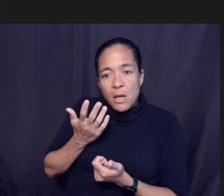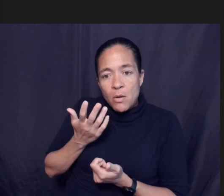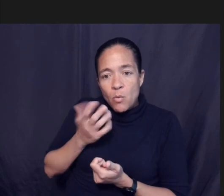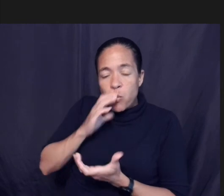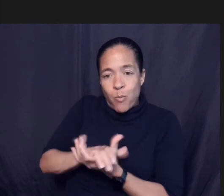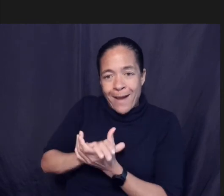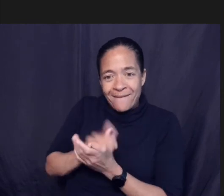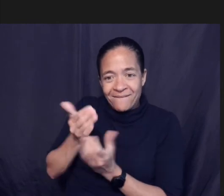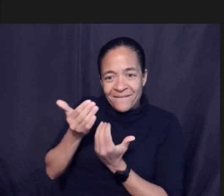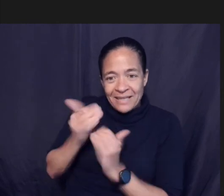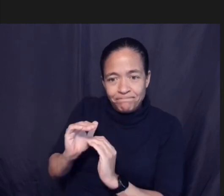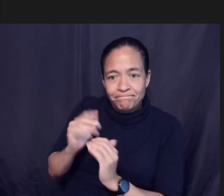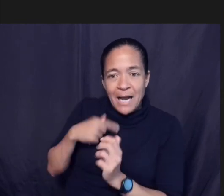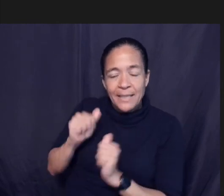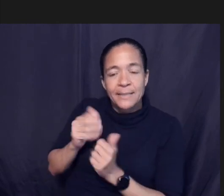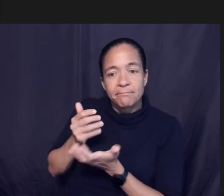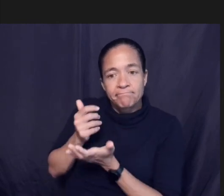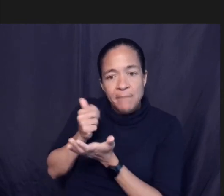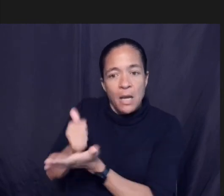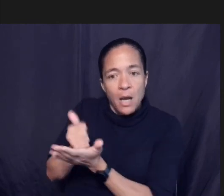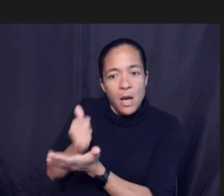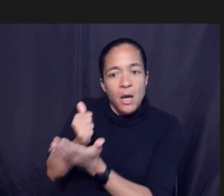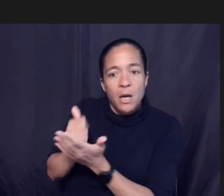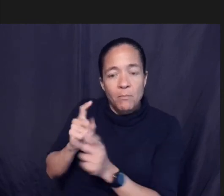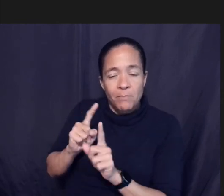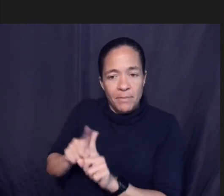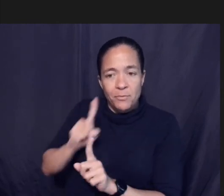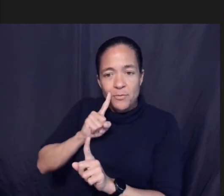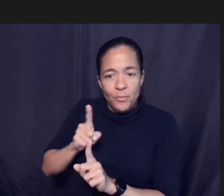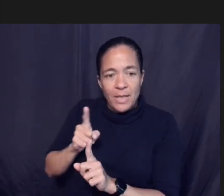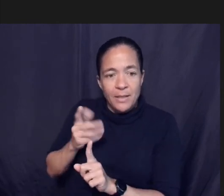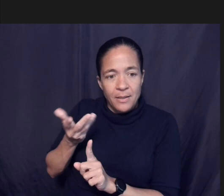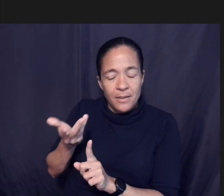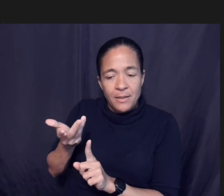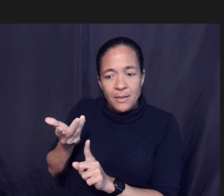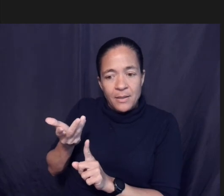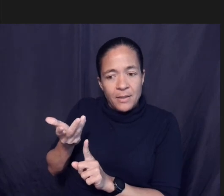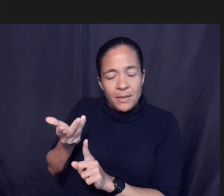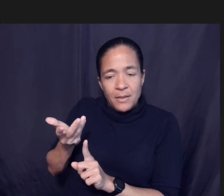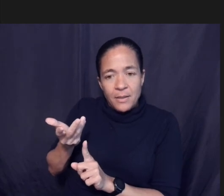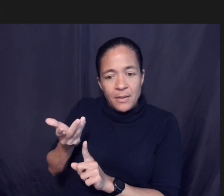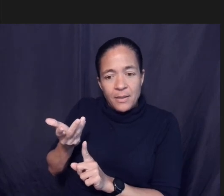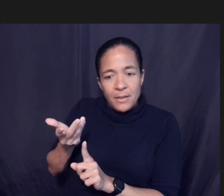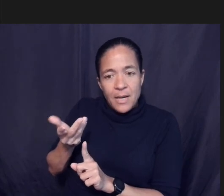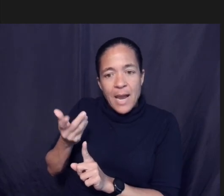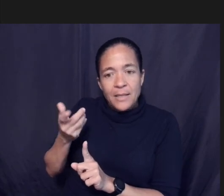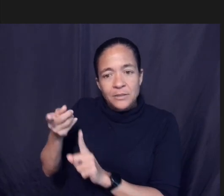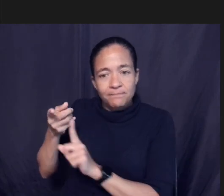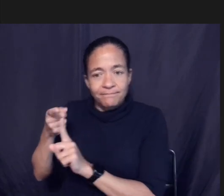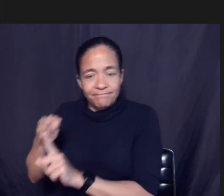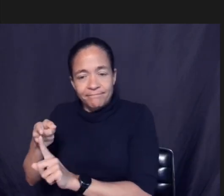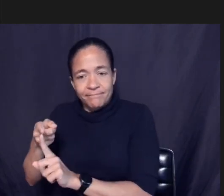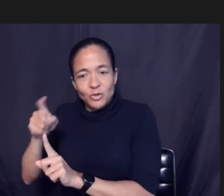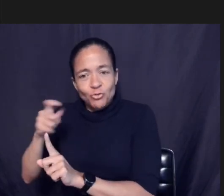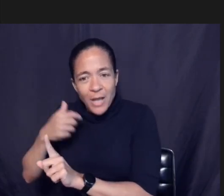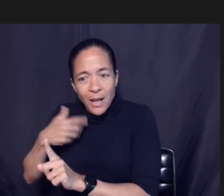far and help her out so much, but then it's there has to